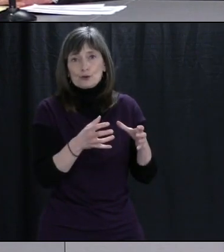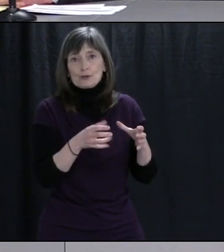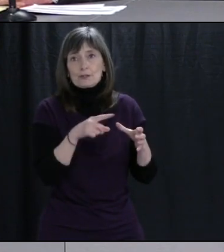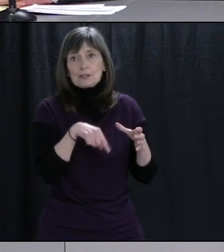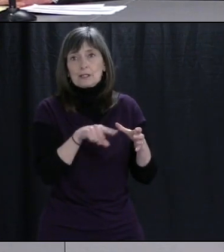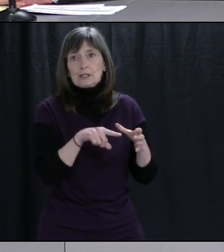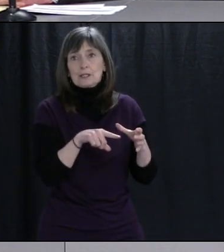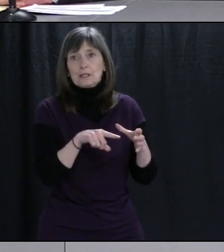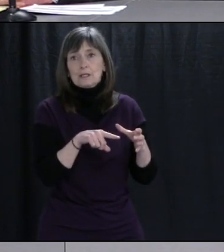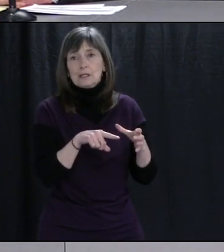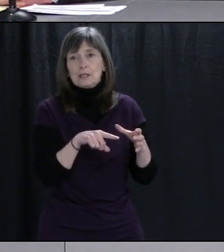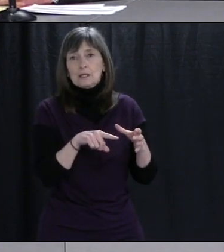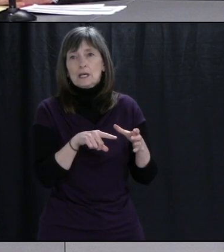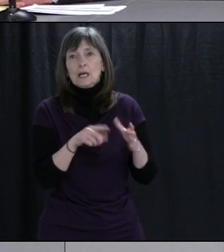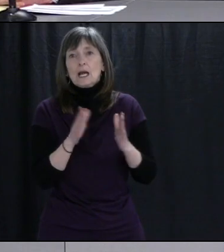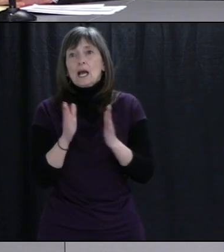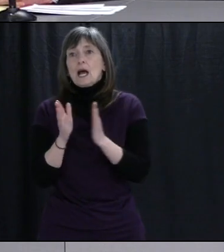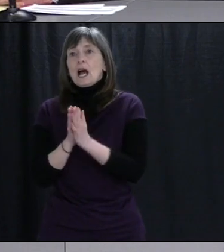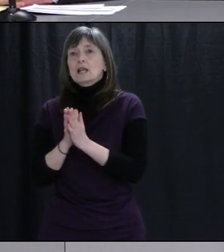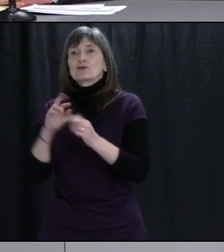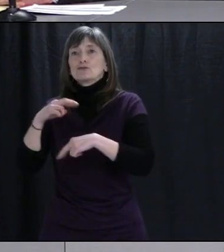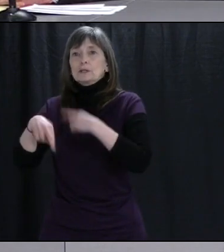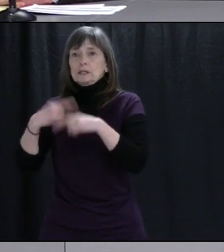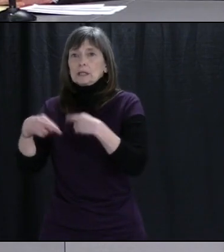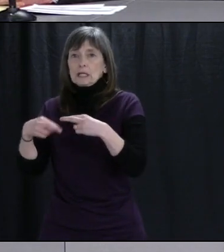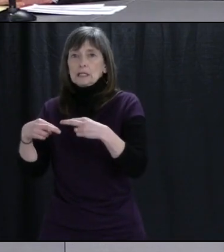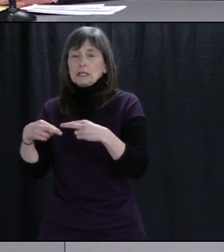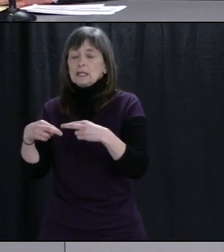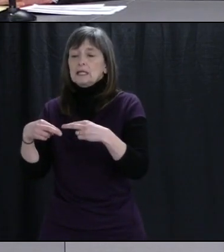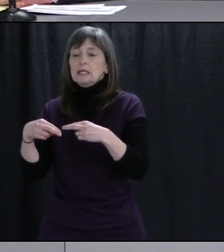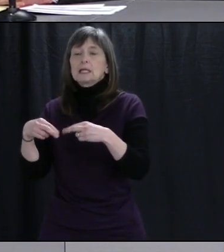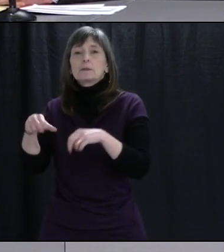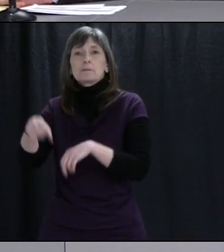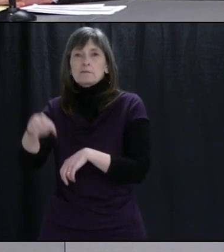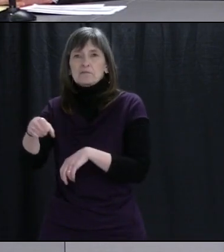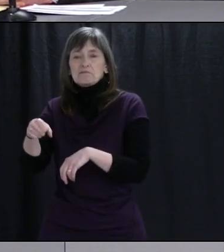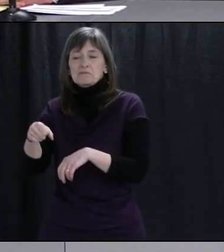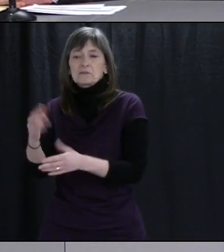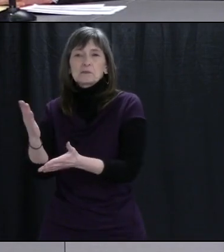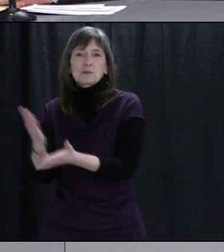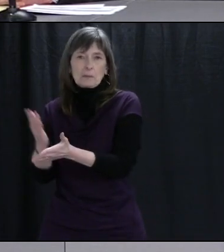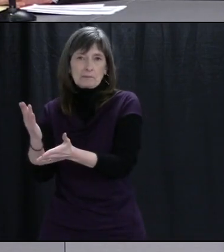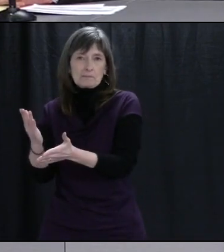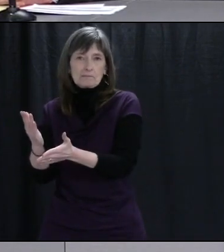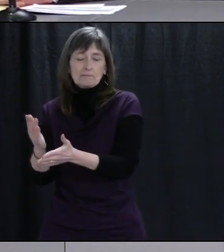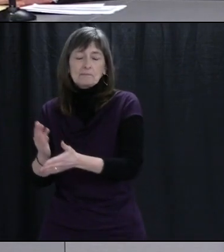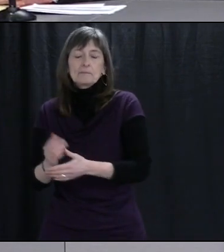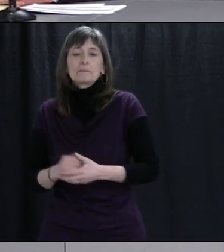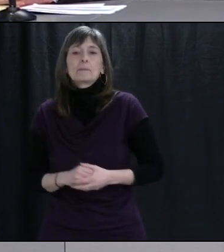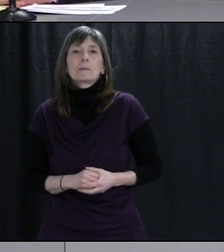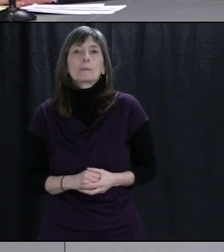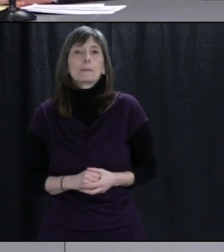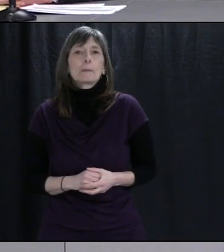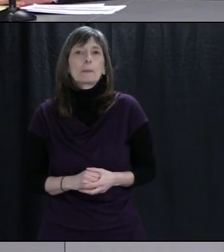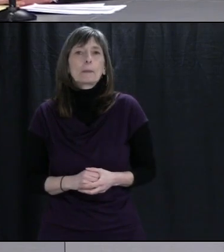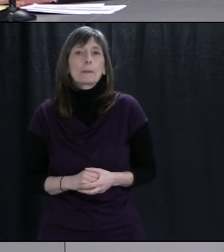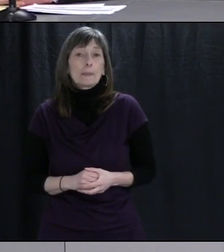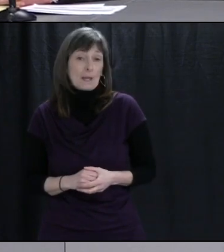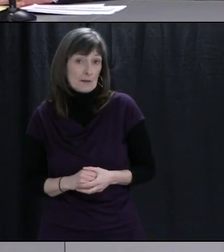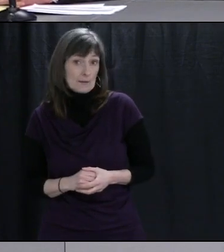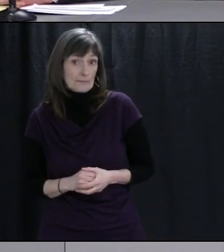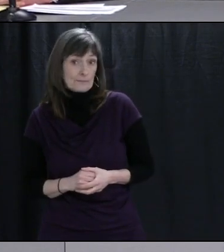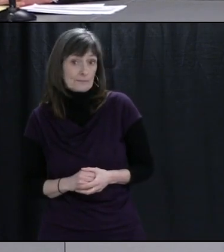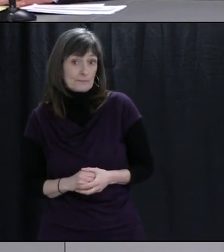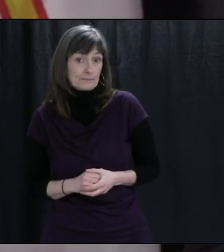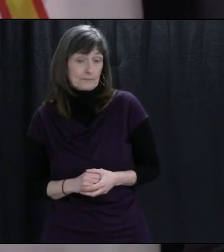ban on plastic bags. Is that something you'd consider doing? Yeah, Peter, in my remarks there, I mentioned the impact as